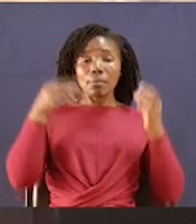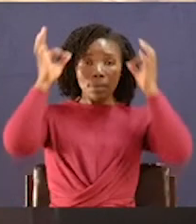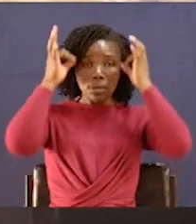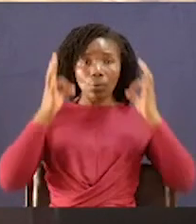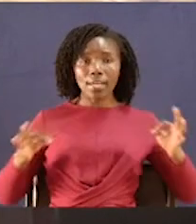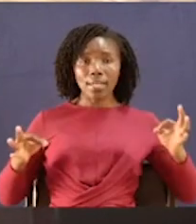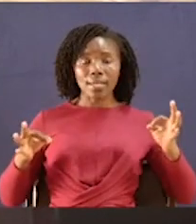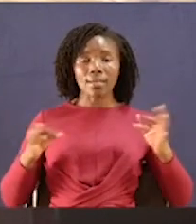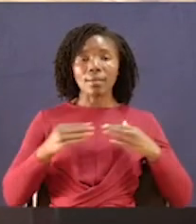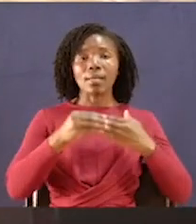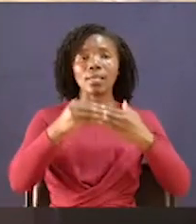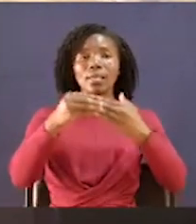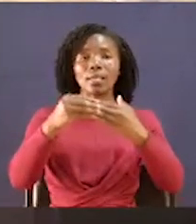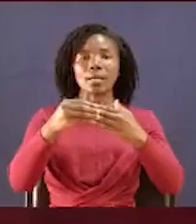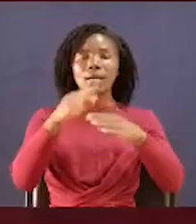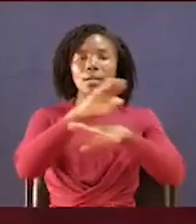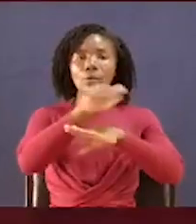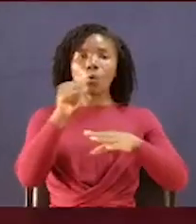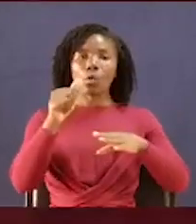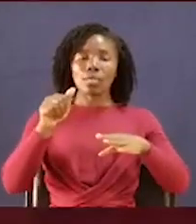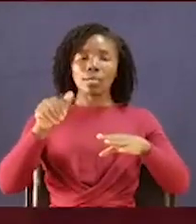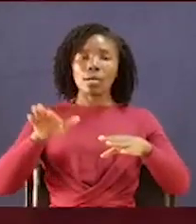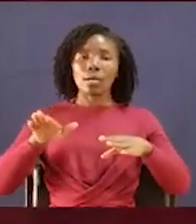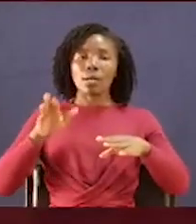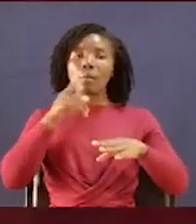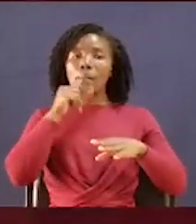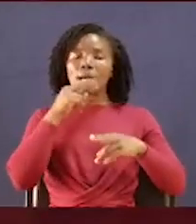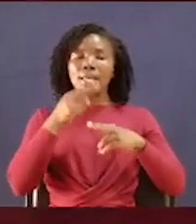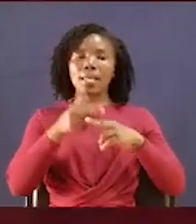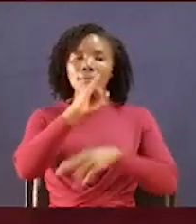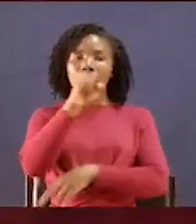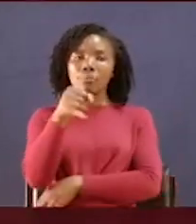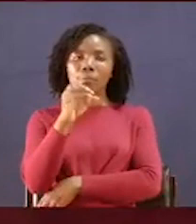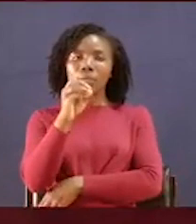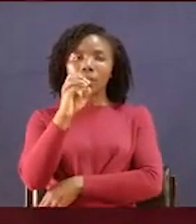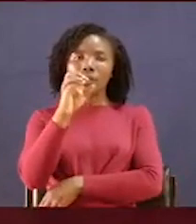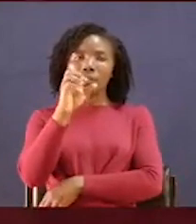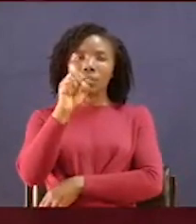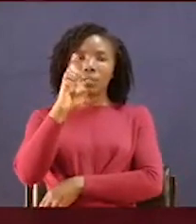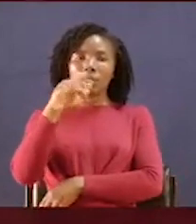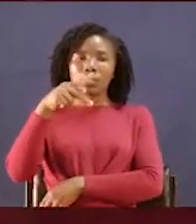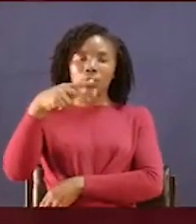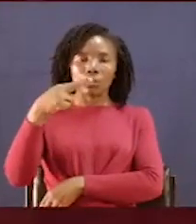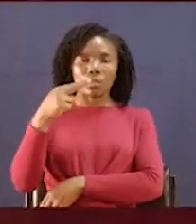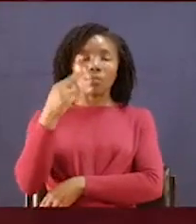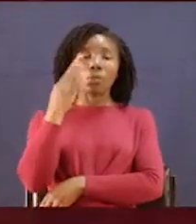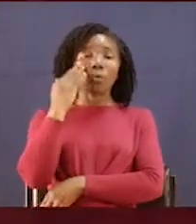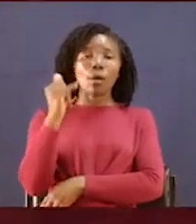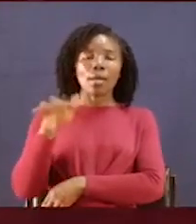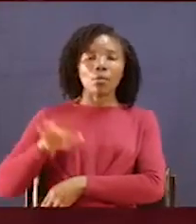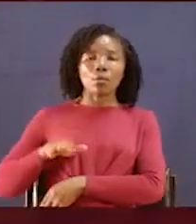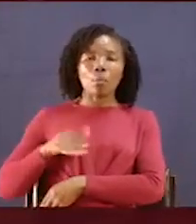told the gentleman called Joseph, "Can you step to the," because the lady had the veil over her